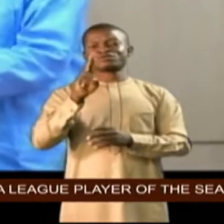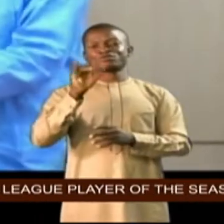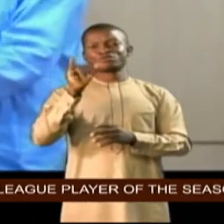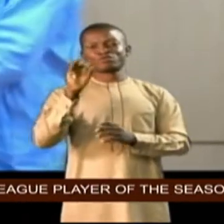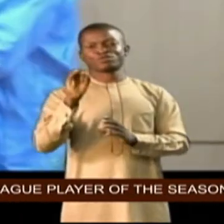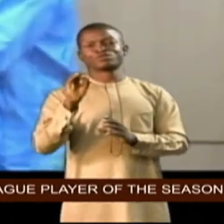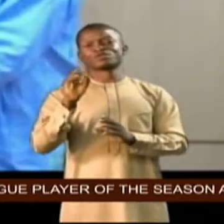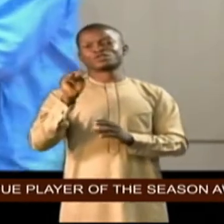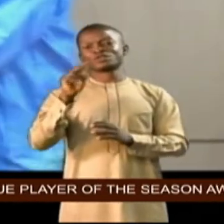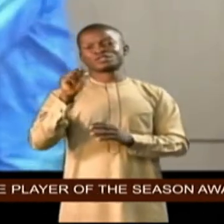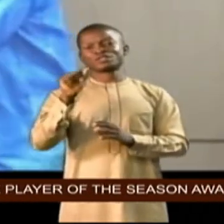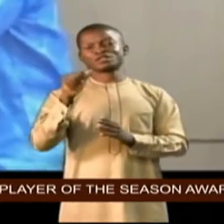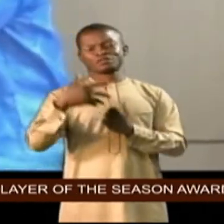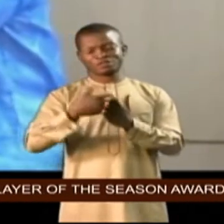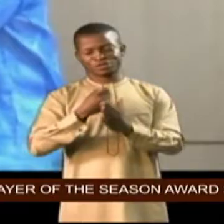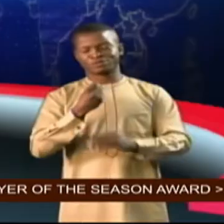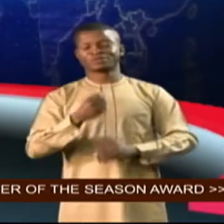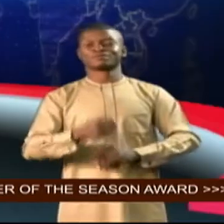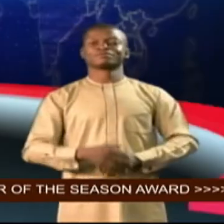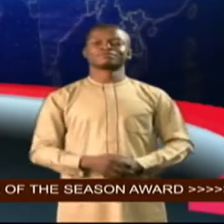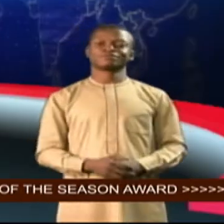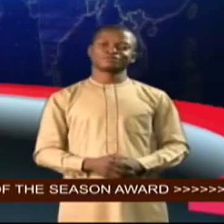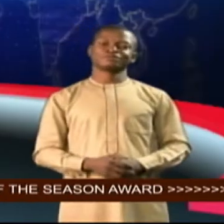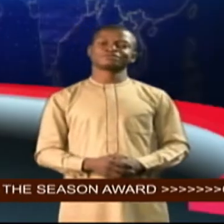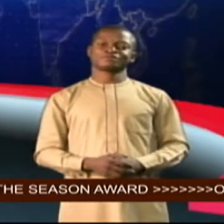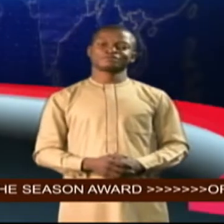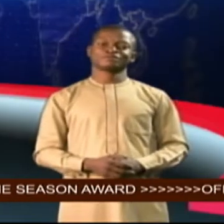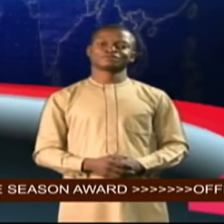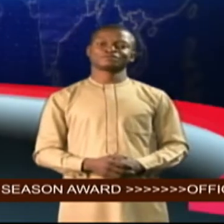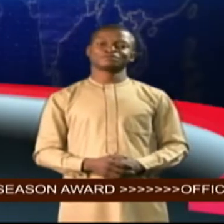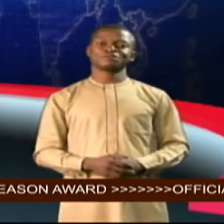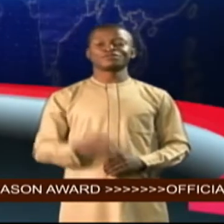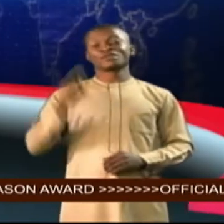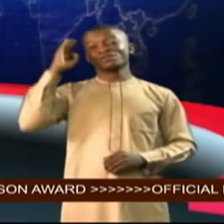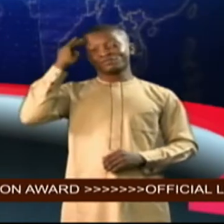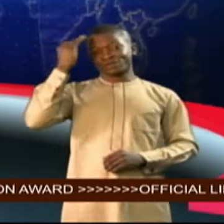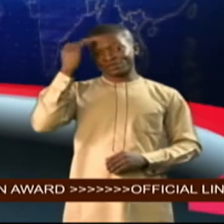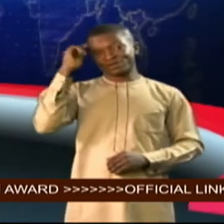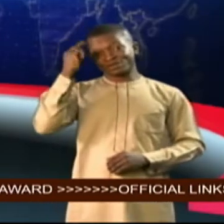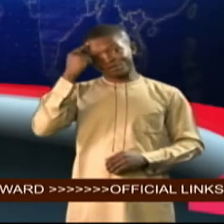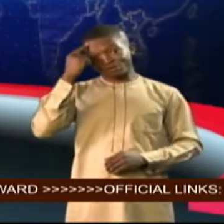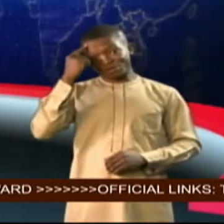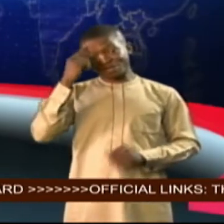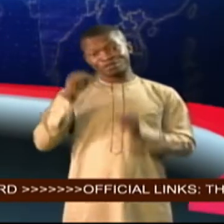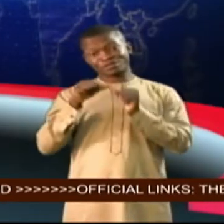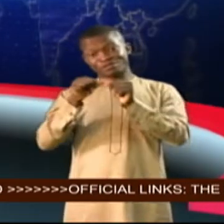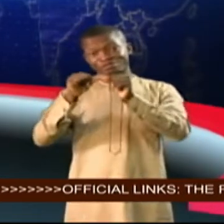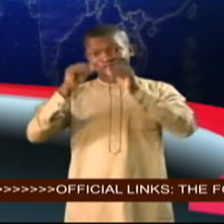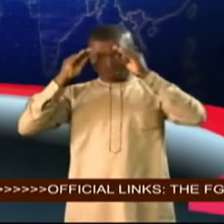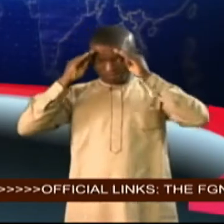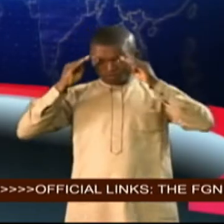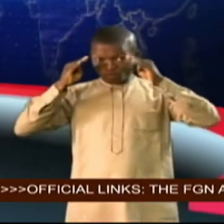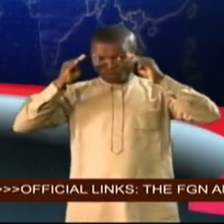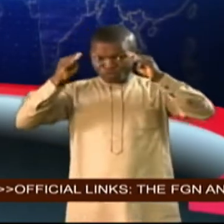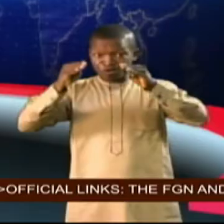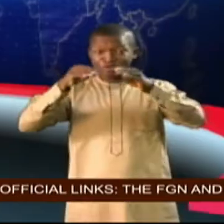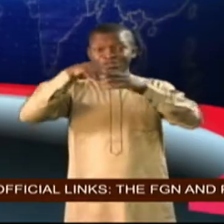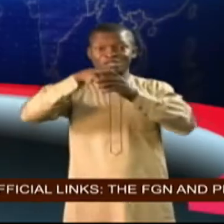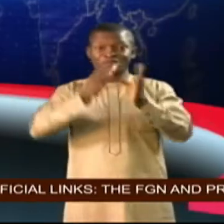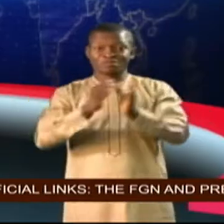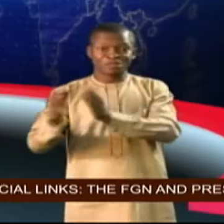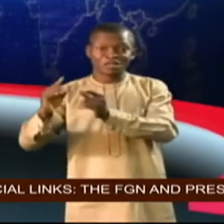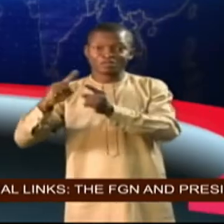Charity James, NTA News. And the federal government remains focused on its plans to accelerate